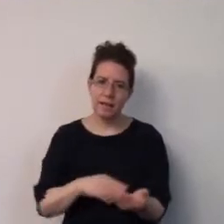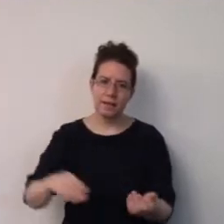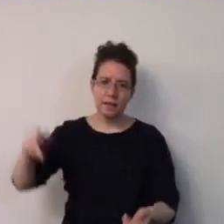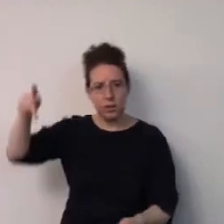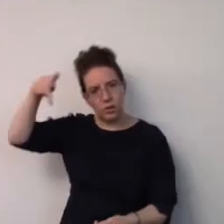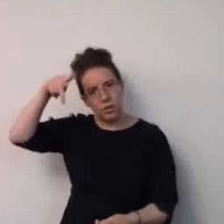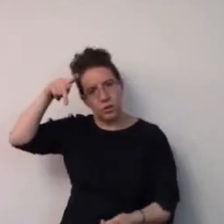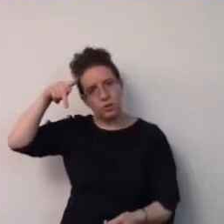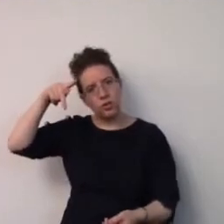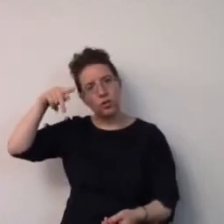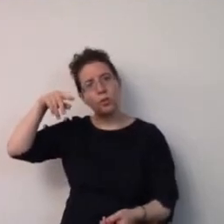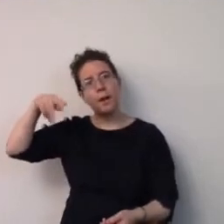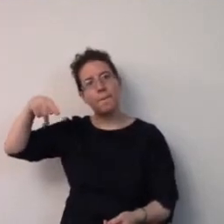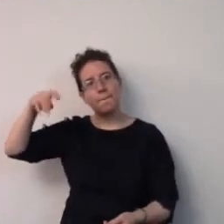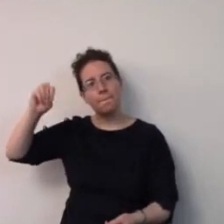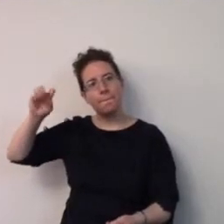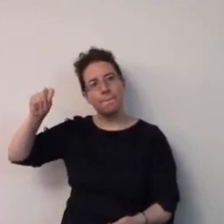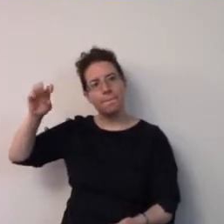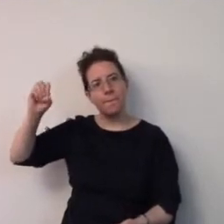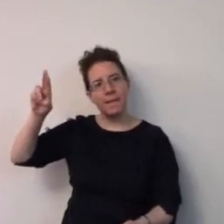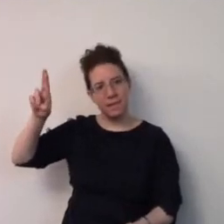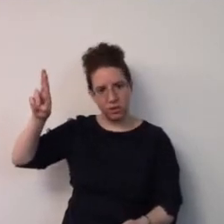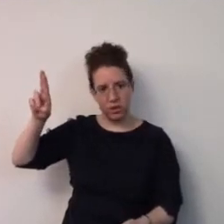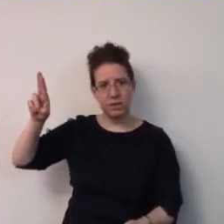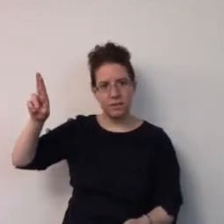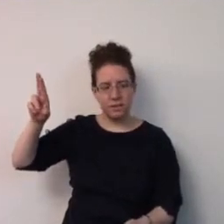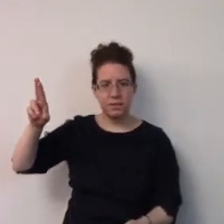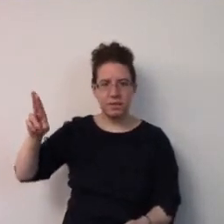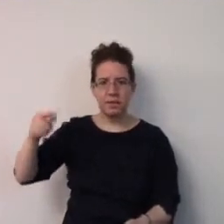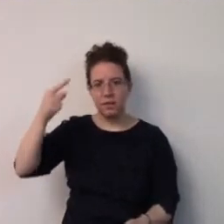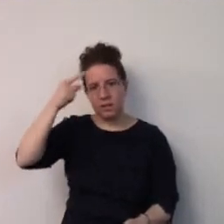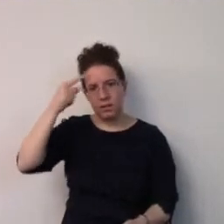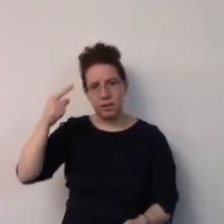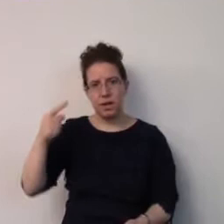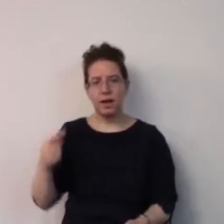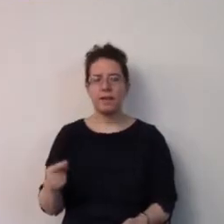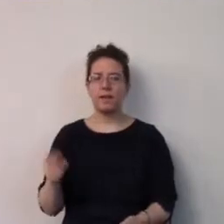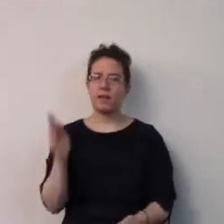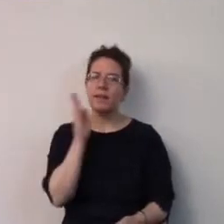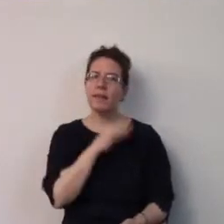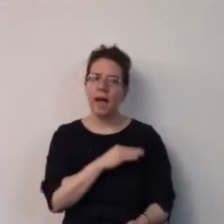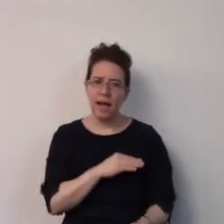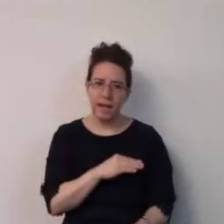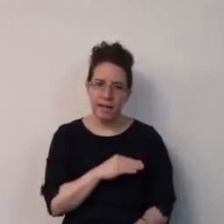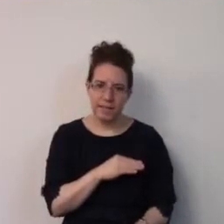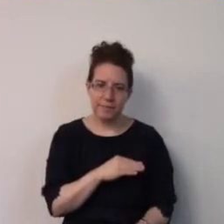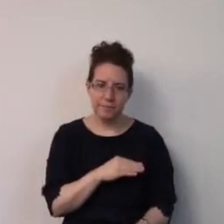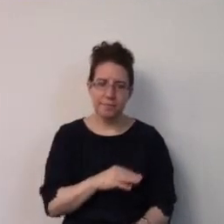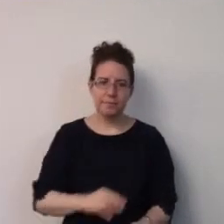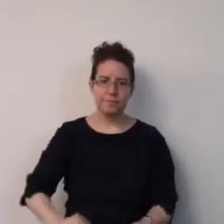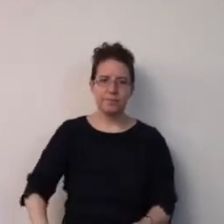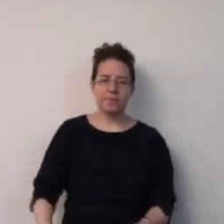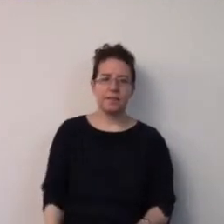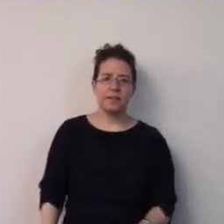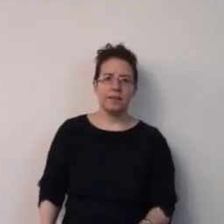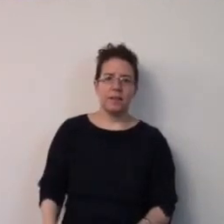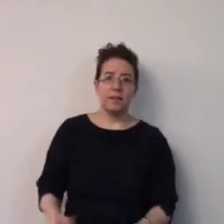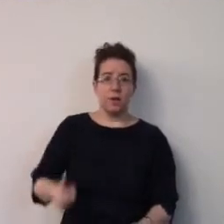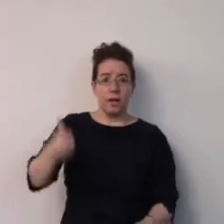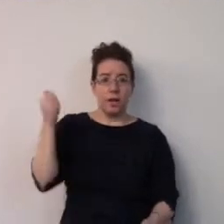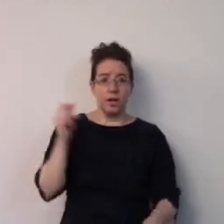of the nation of Israel. 1 Corinthians chapter 10 tells us that everything that happened to them